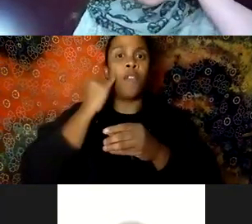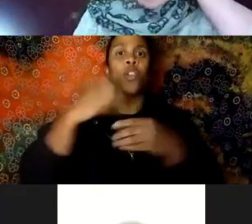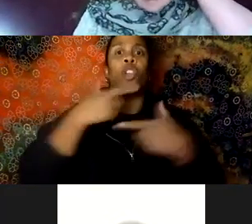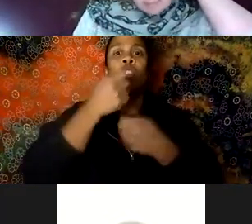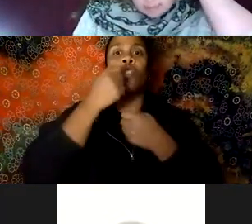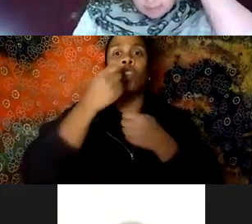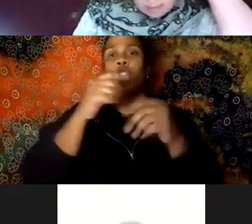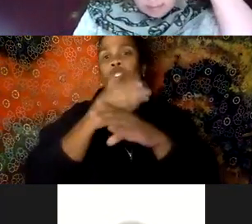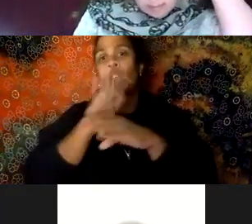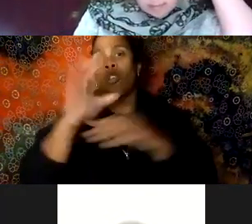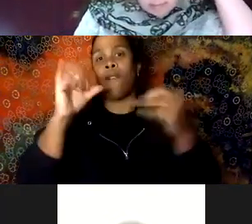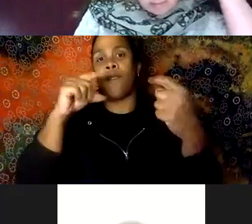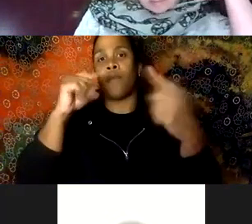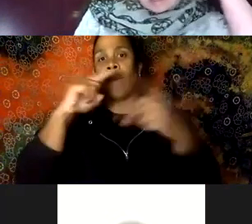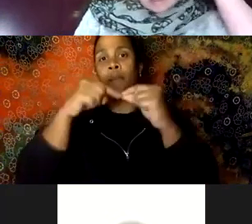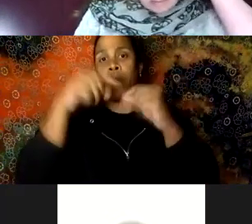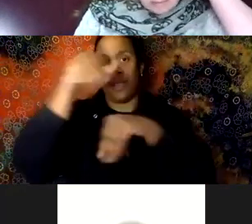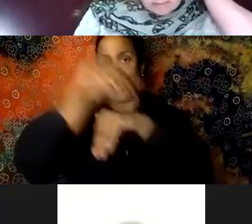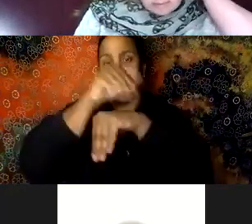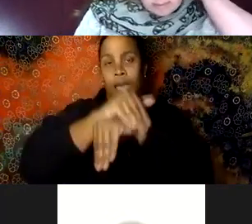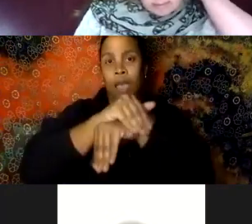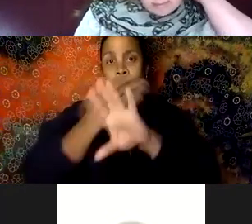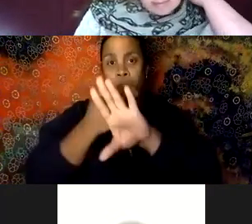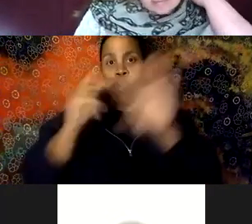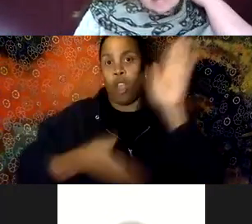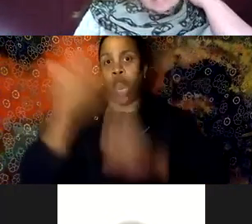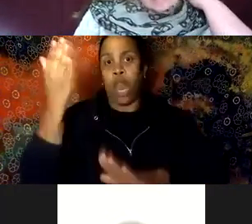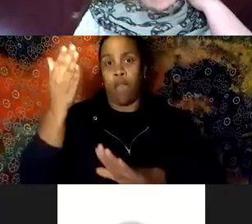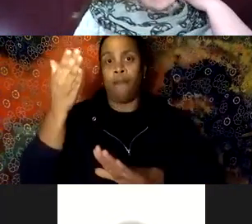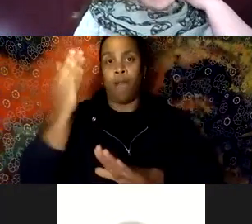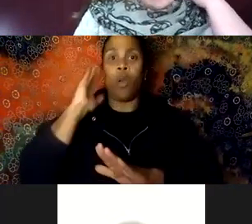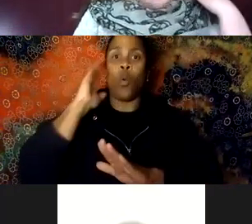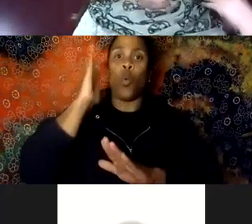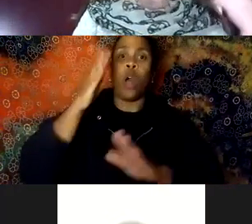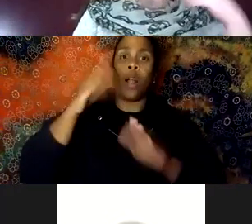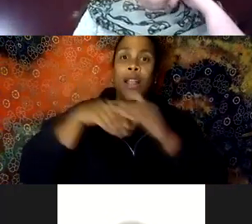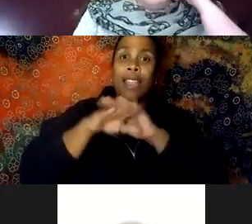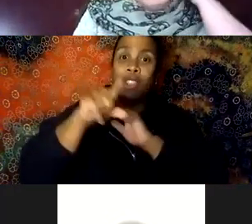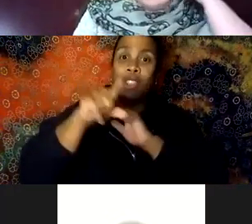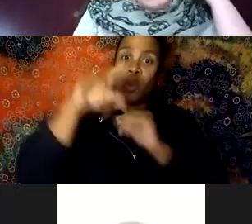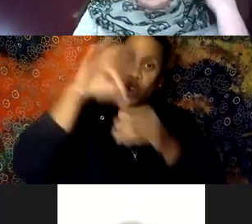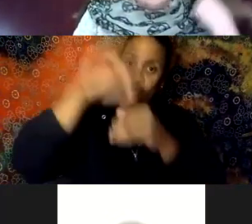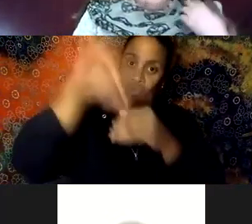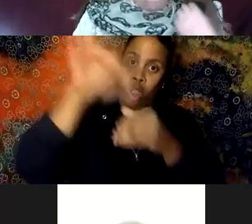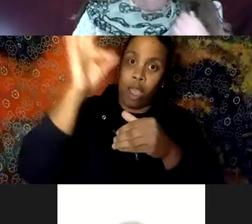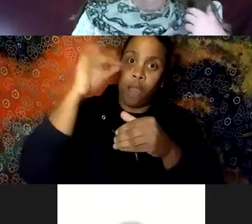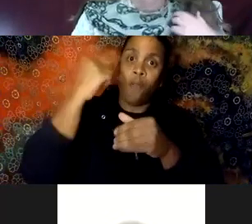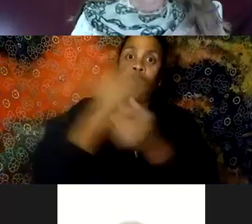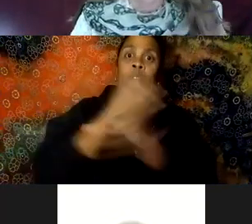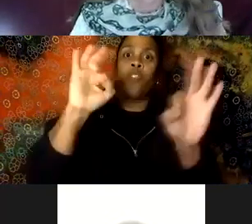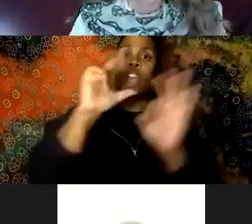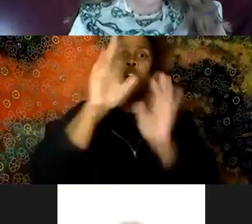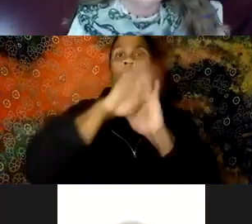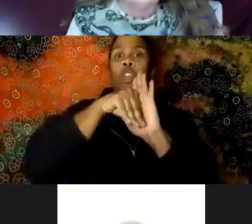feedback about the event tonight sometime before you leave, we'll enter you into a drawing for a free 30-minute session with one of us of your choice. So